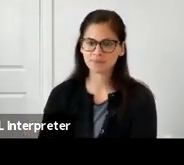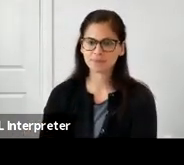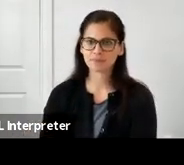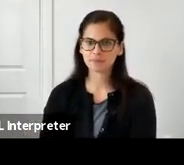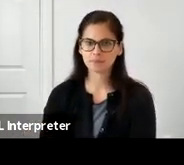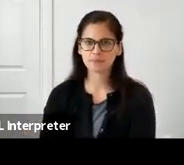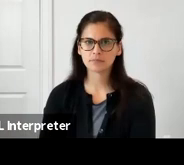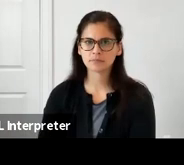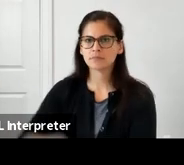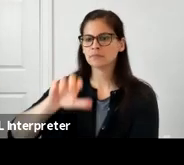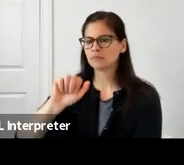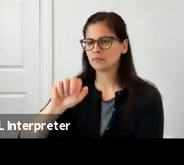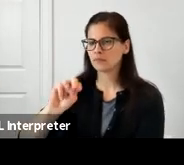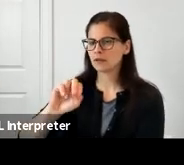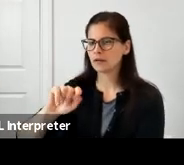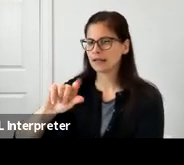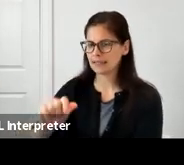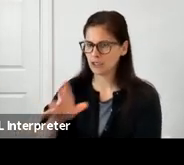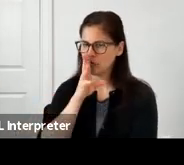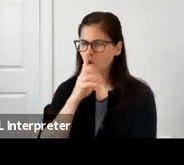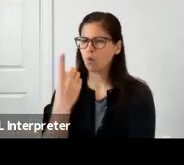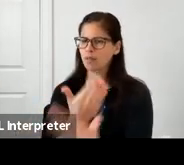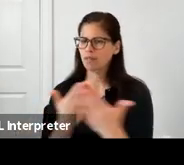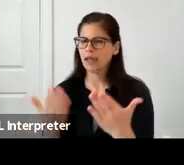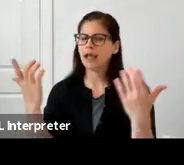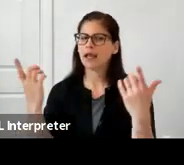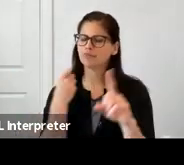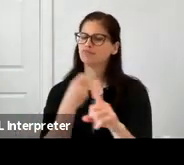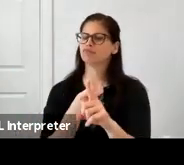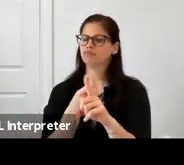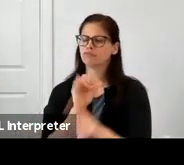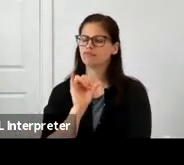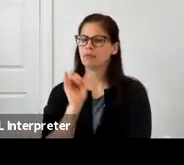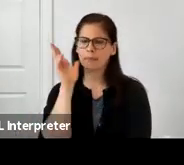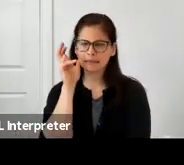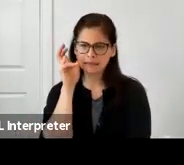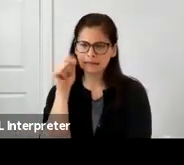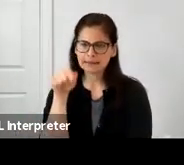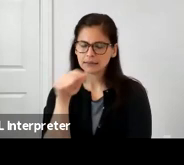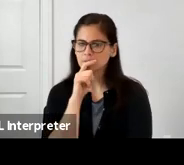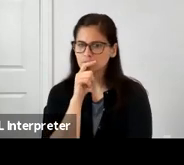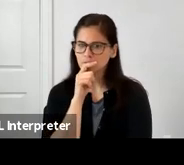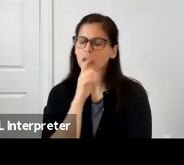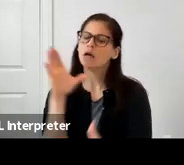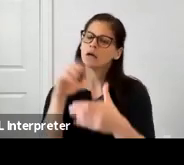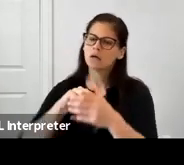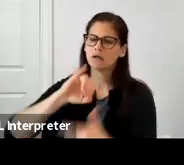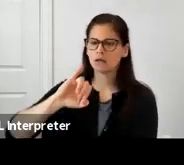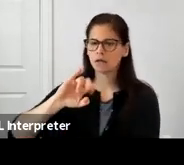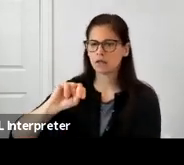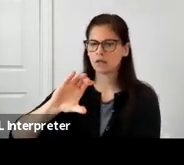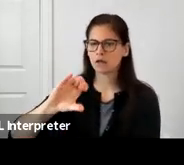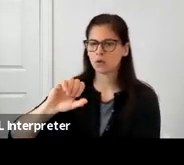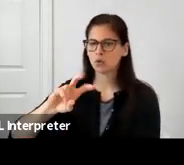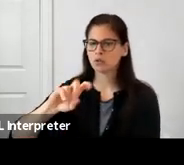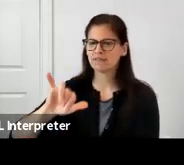You know, one of the things that occurs to me as I'm listening to this is that inclusivity, I'm trying to make